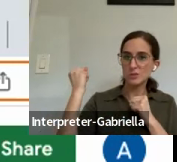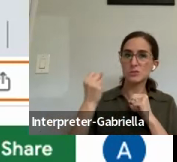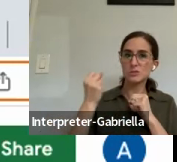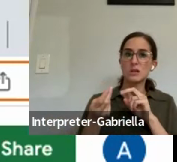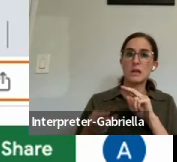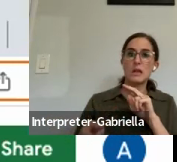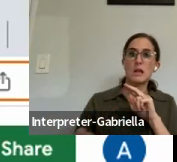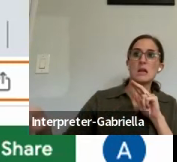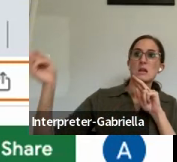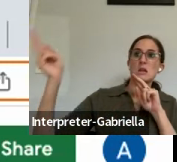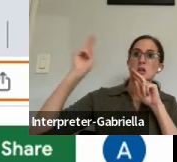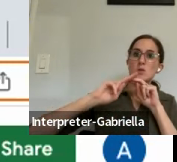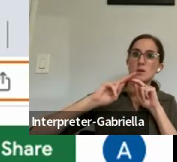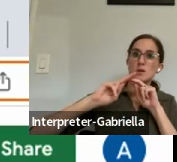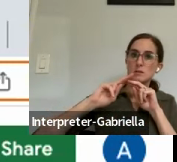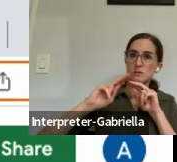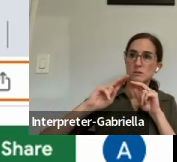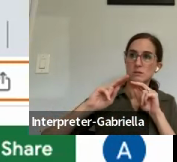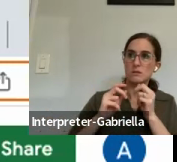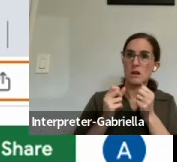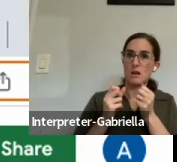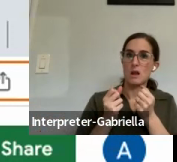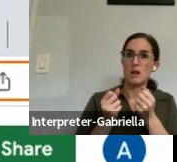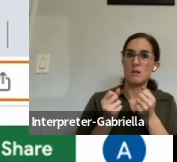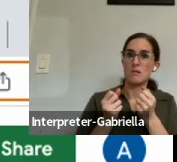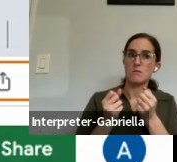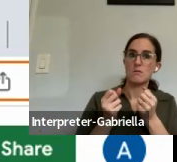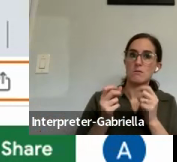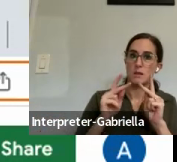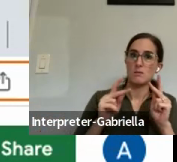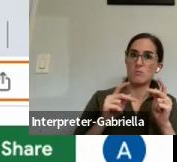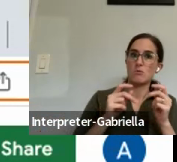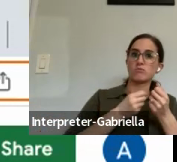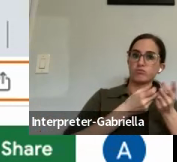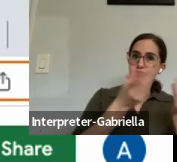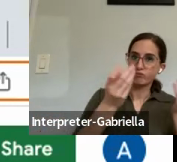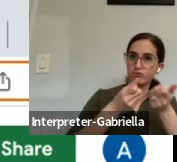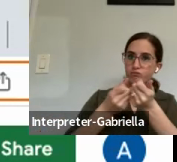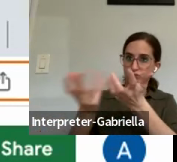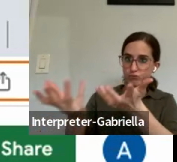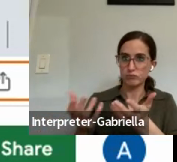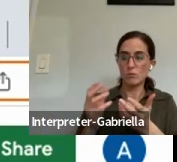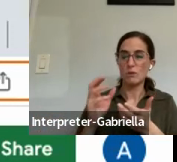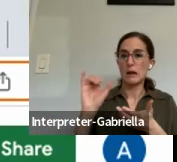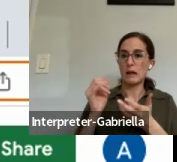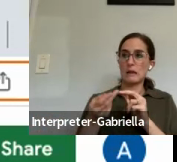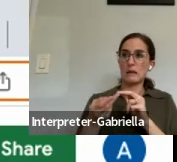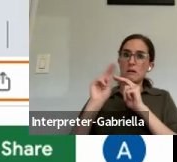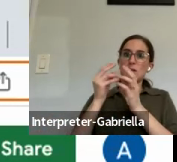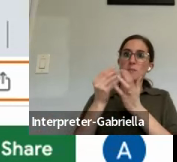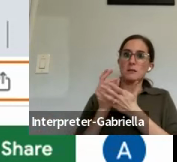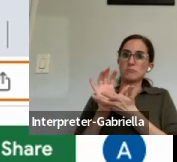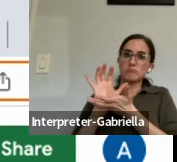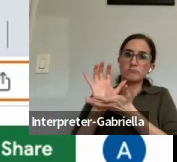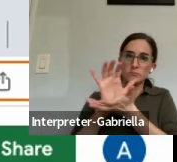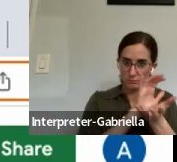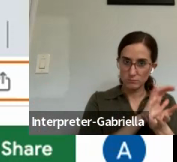programs and provide more funding in them. Quisiera yo simplemente plantear que si se extendieran y amplificaran